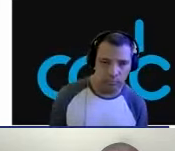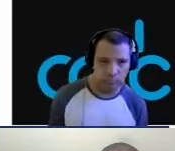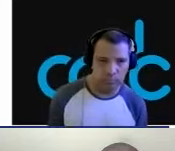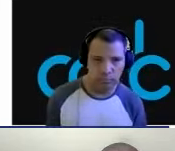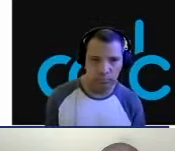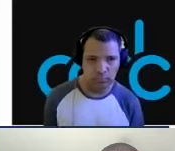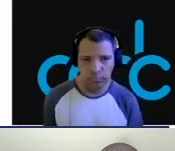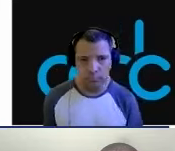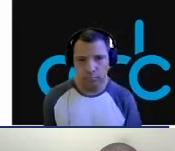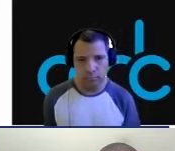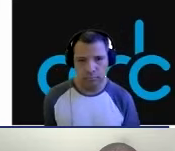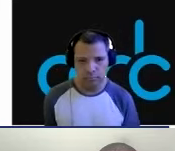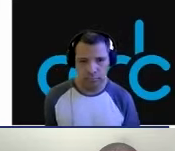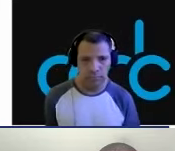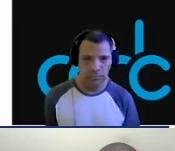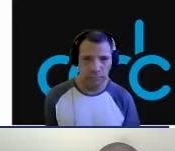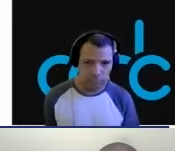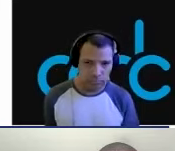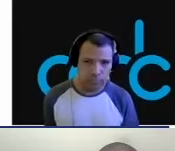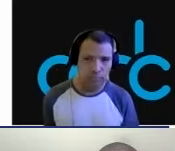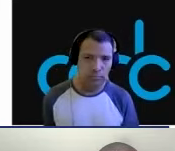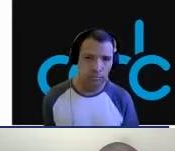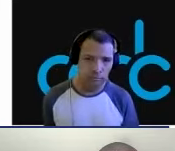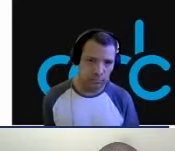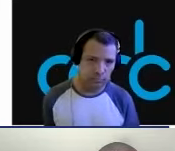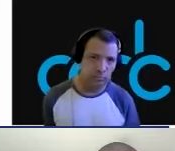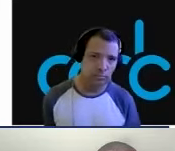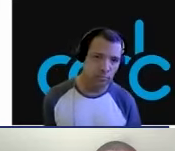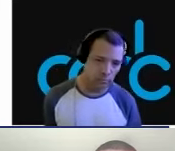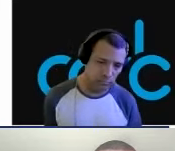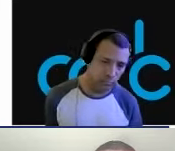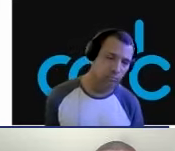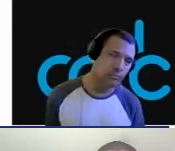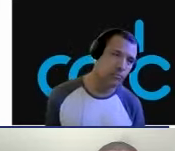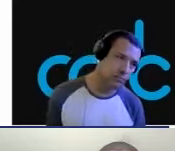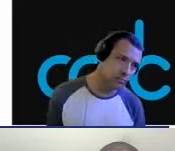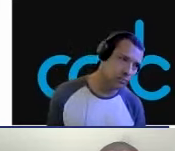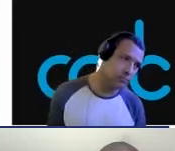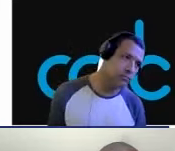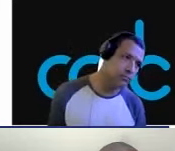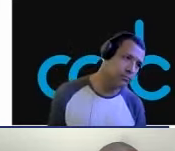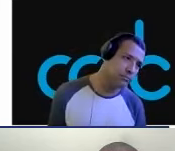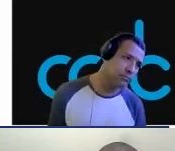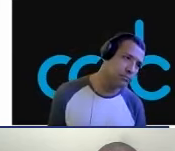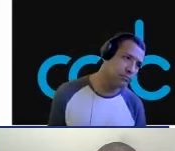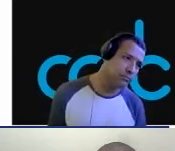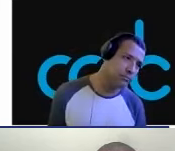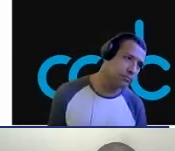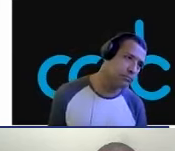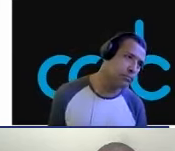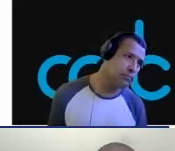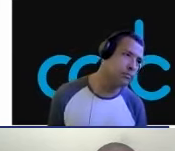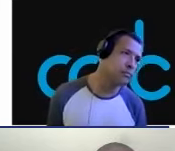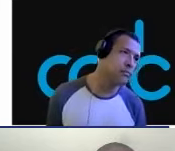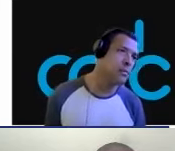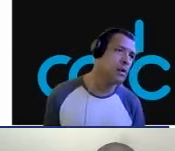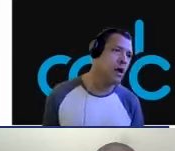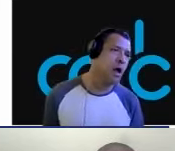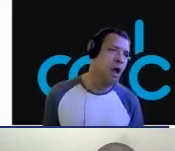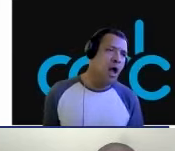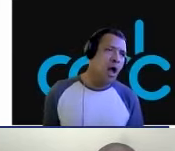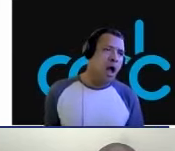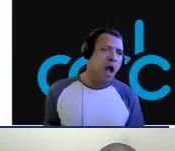are incarcerated currently do not have all the services that they need provided. How do we make sure that that is also being elevated?